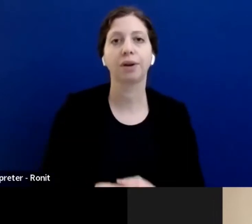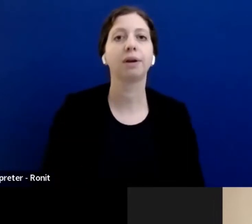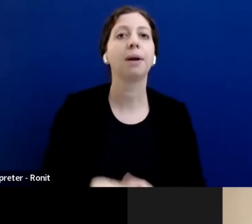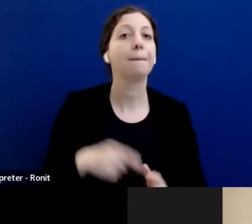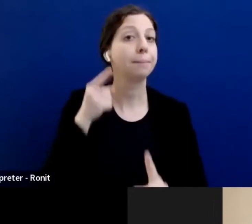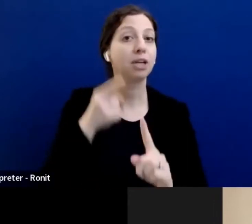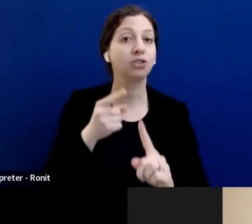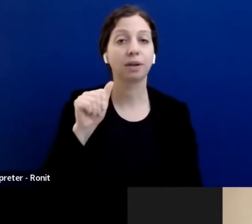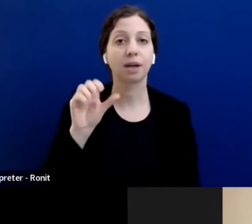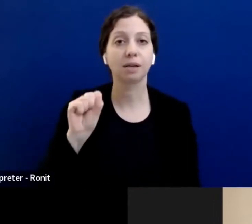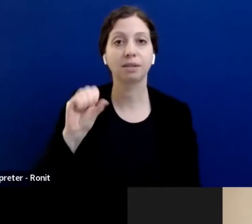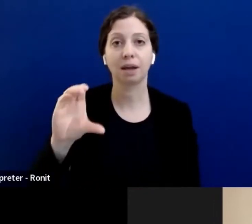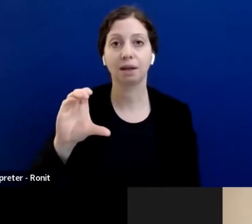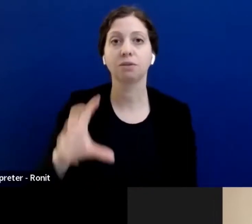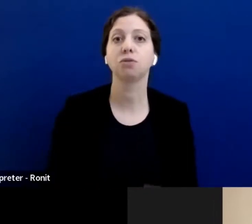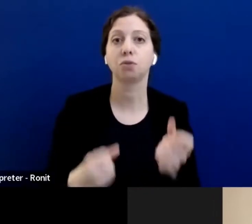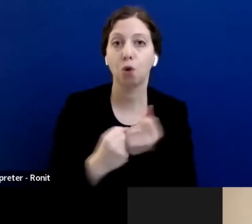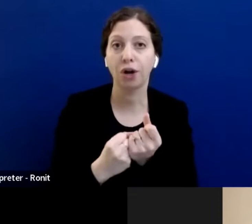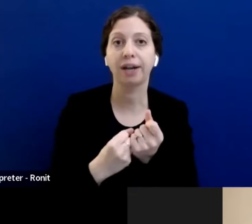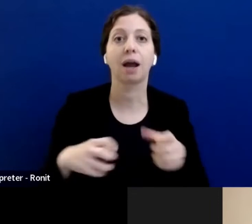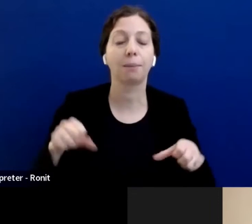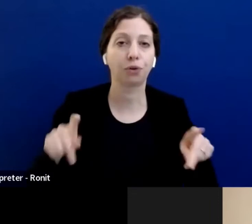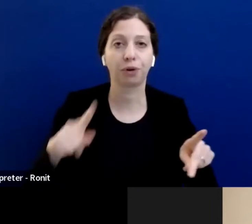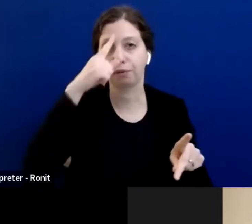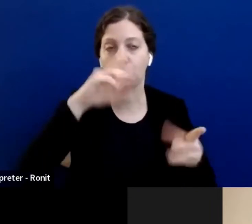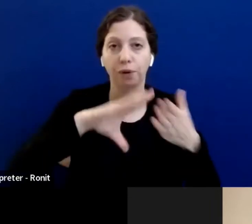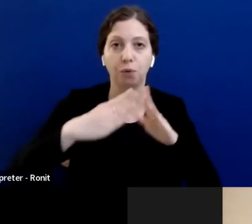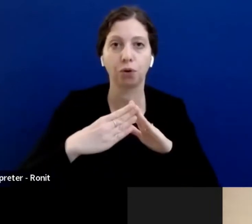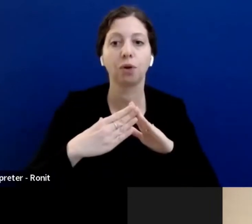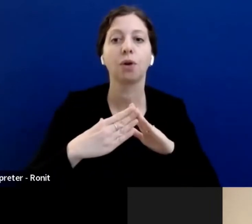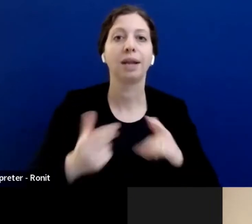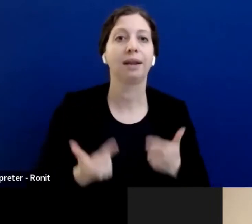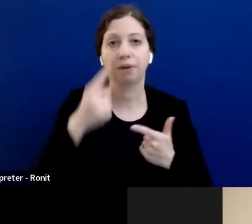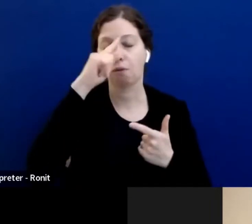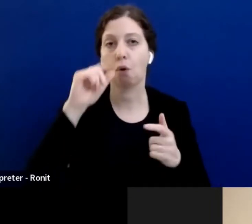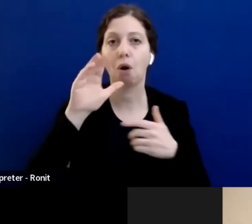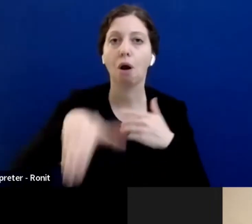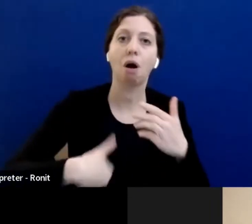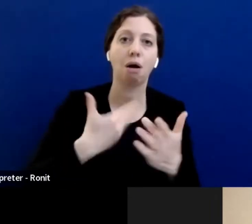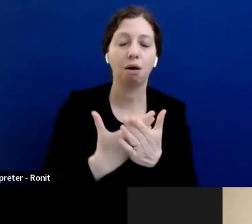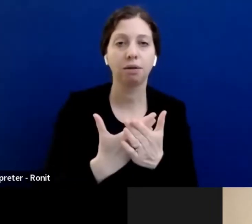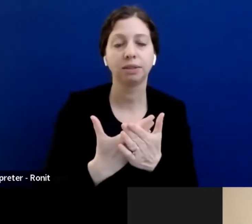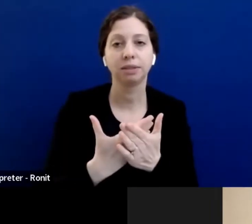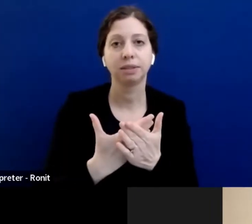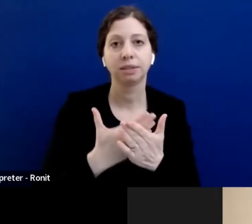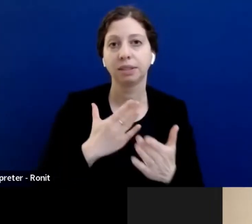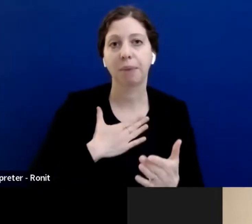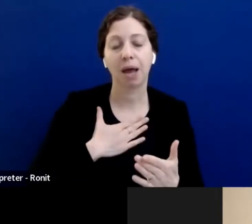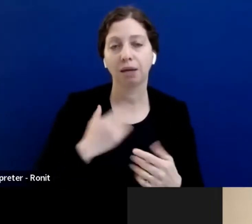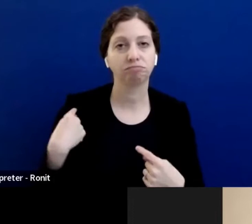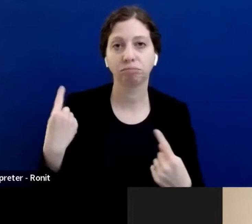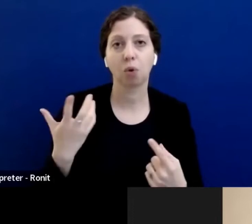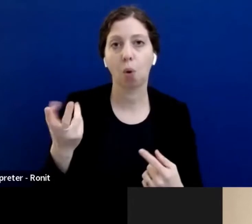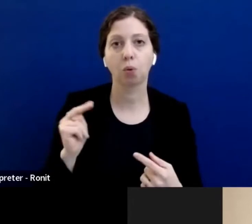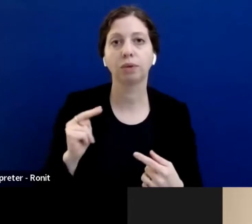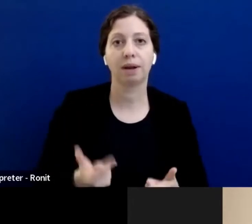ACL, which is supporting opportunities for community living for all, has been my own life mission. And I know